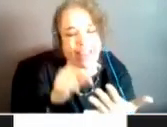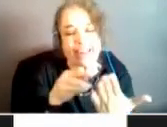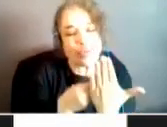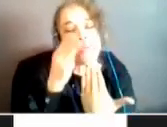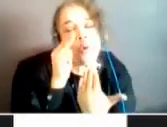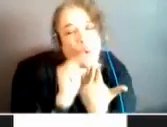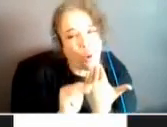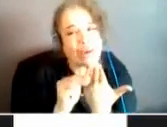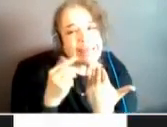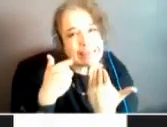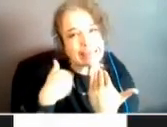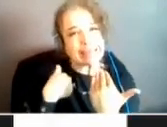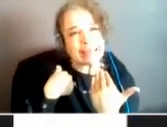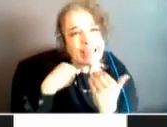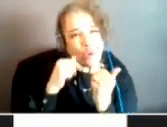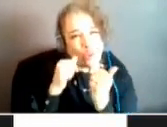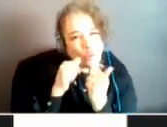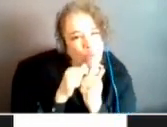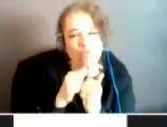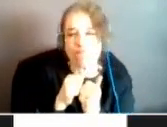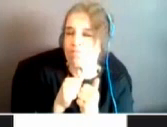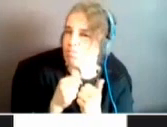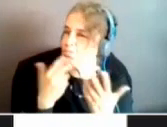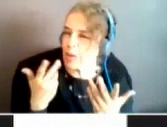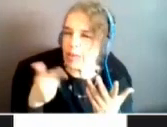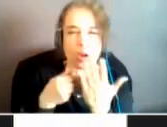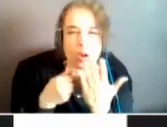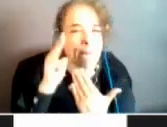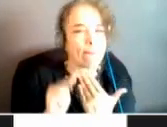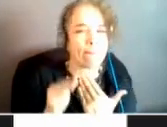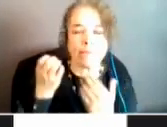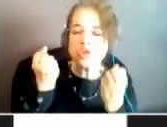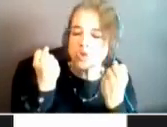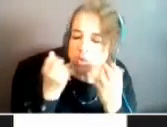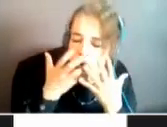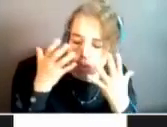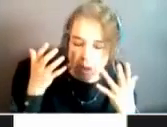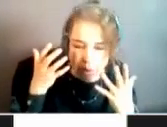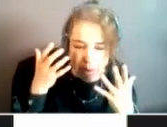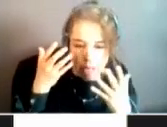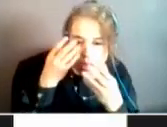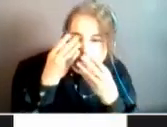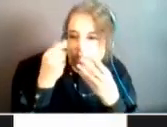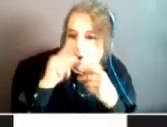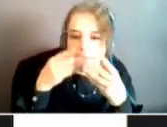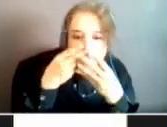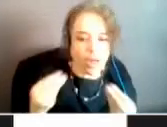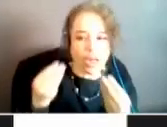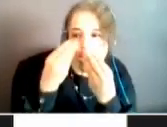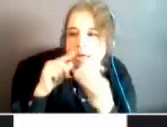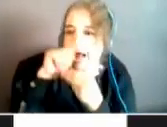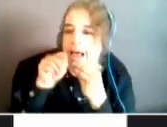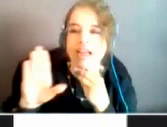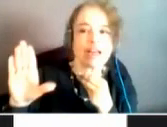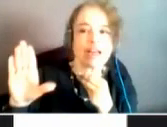program that I conducted with them said, you know, he has so much unresolved issues about his